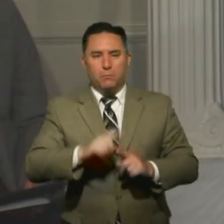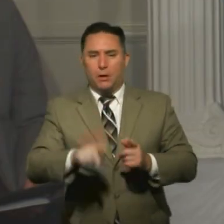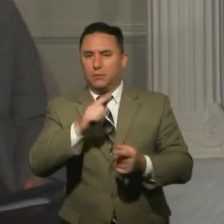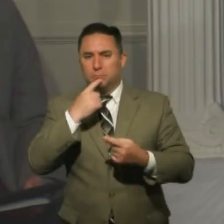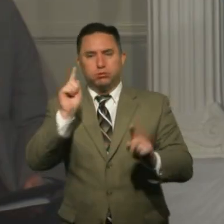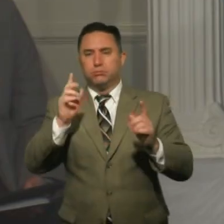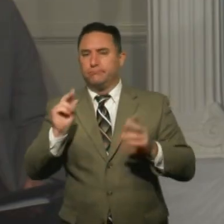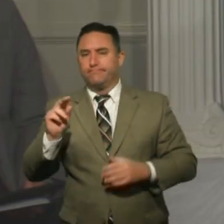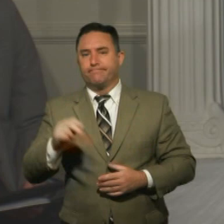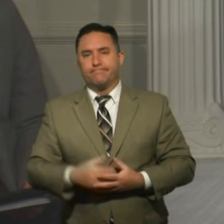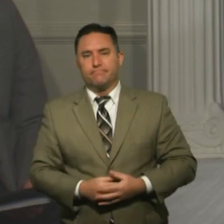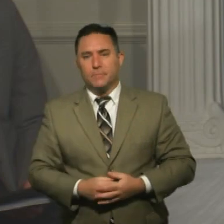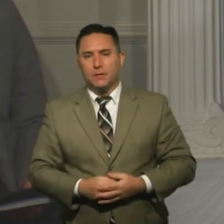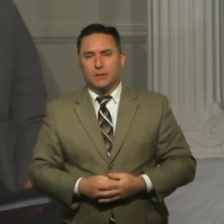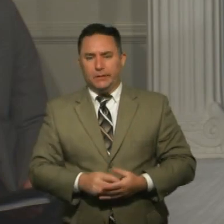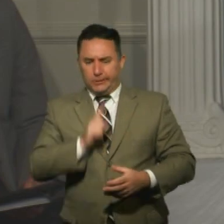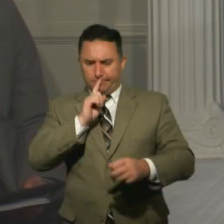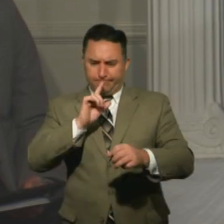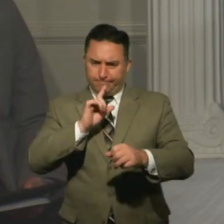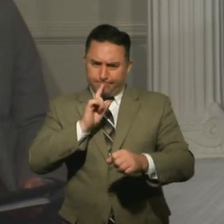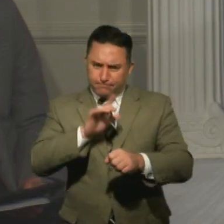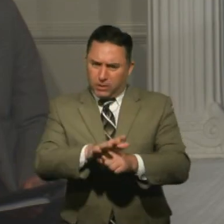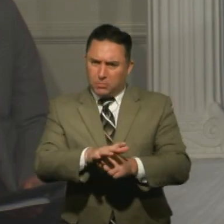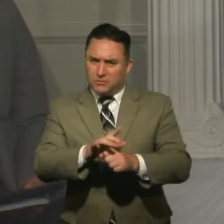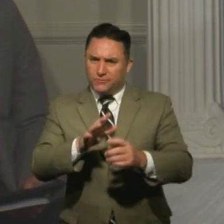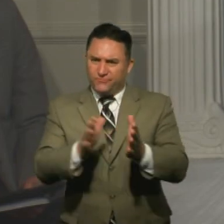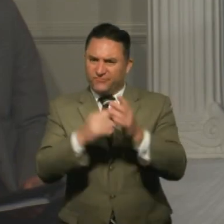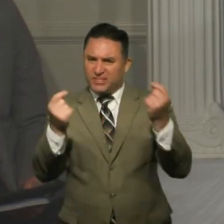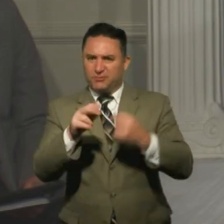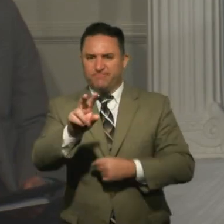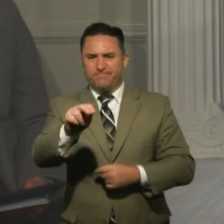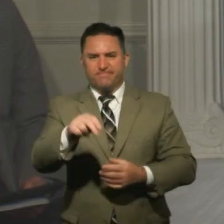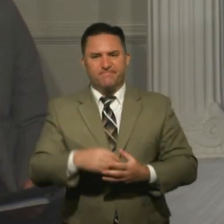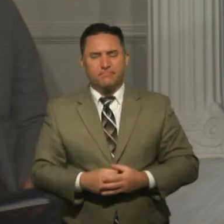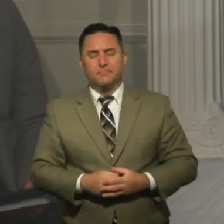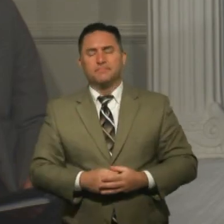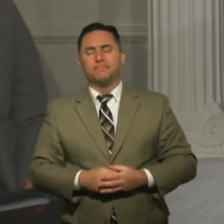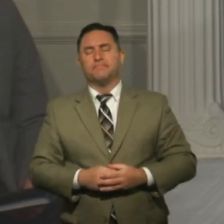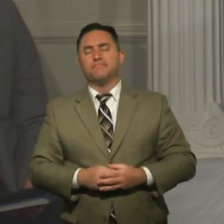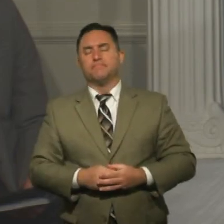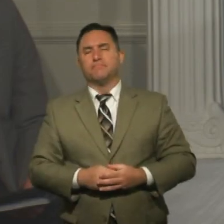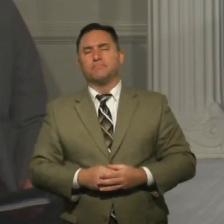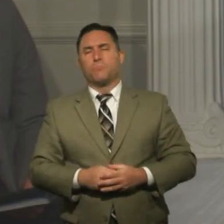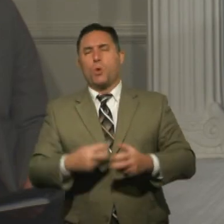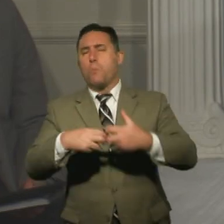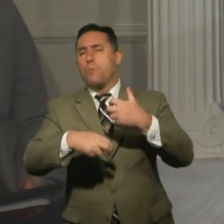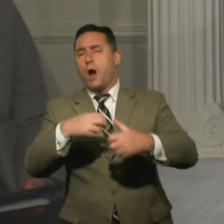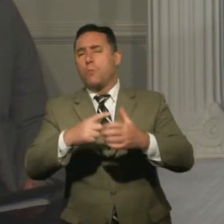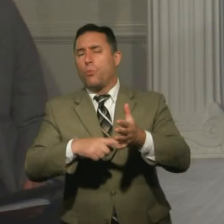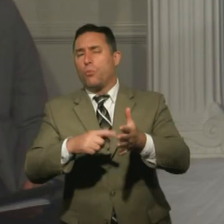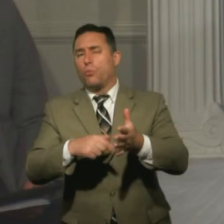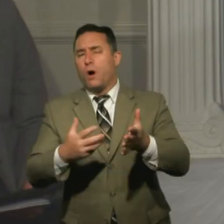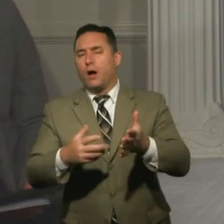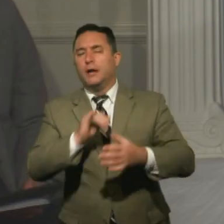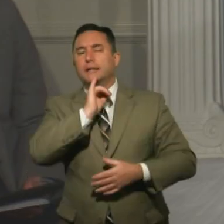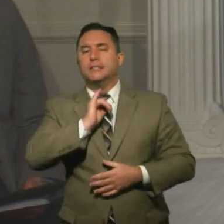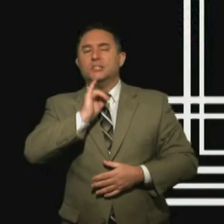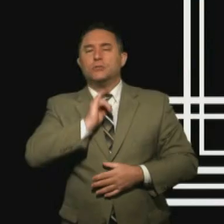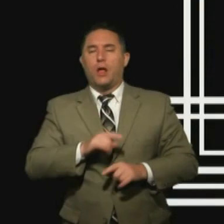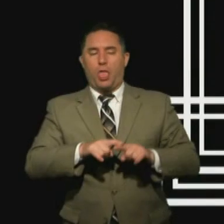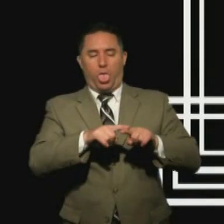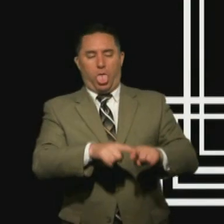work. It didn't guarantee any victory for them. I think what the problem was is the Israelites relied